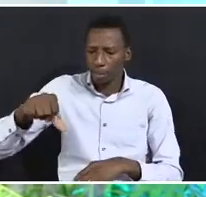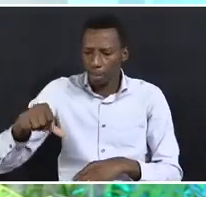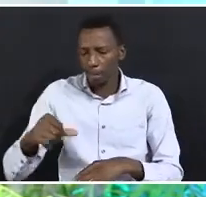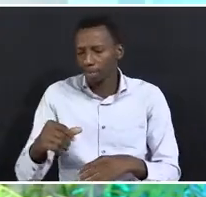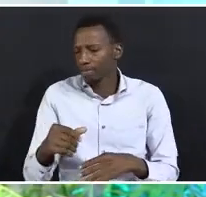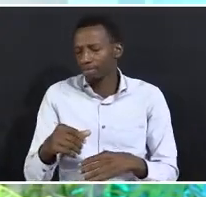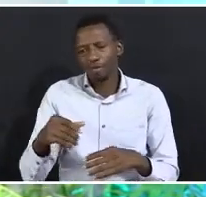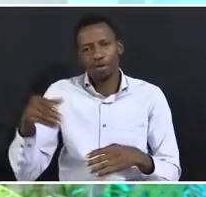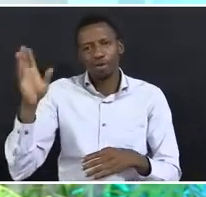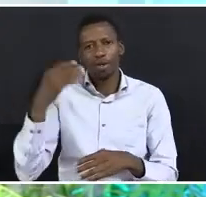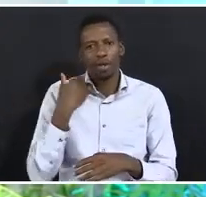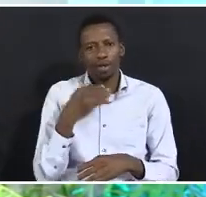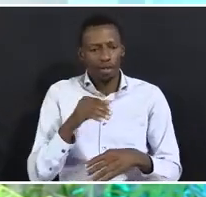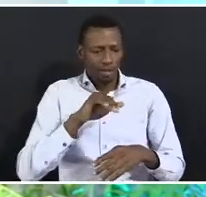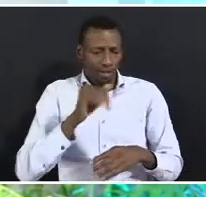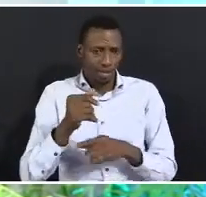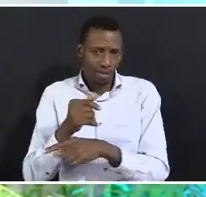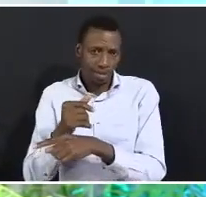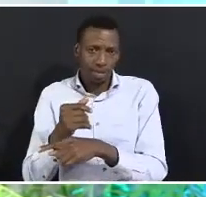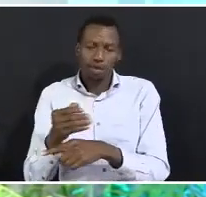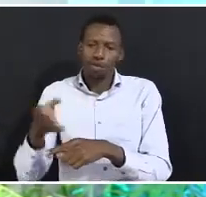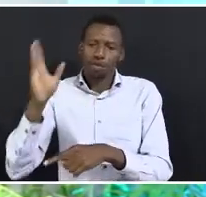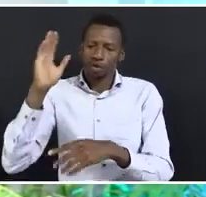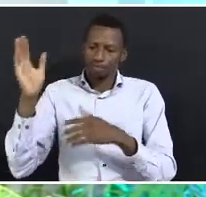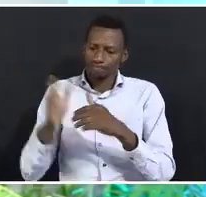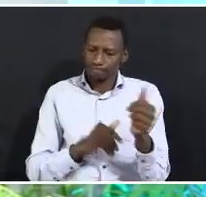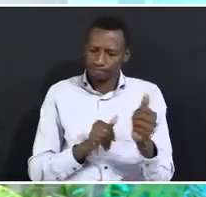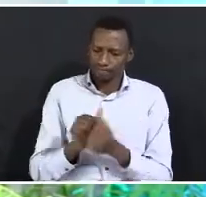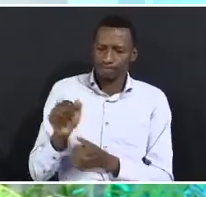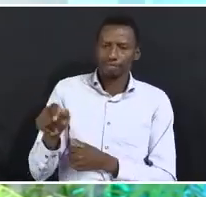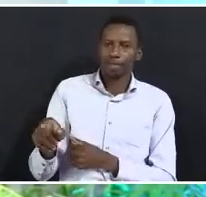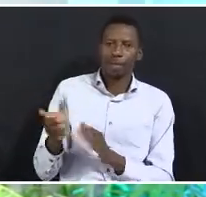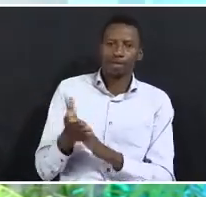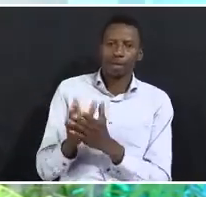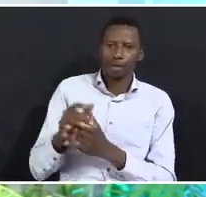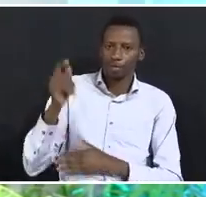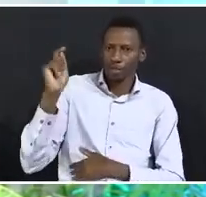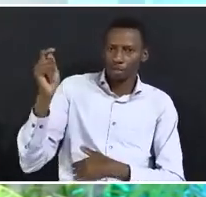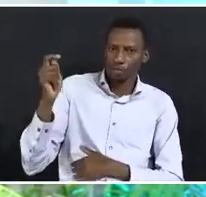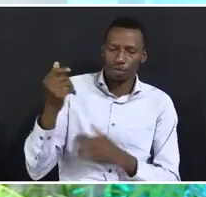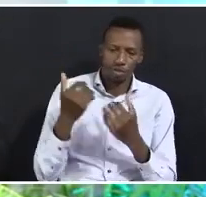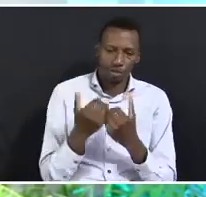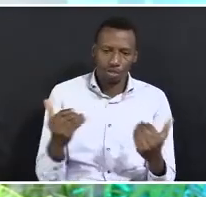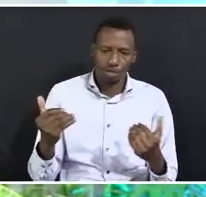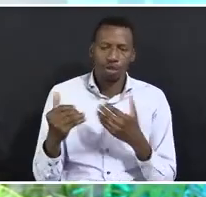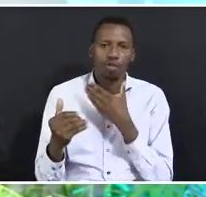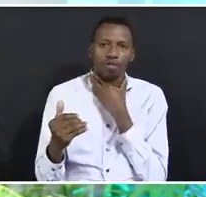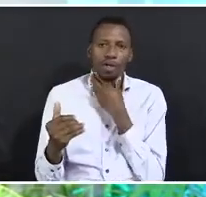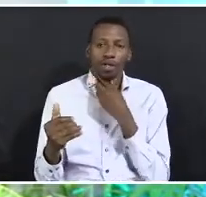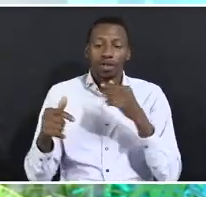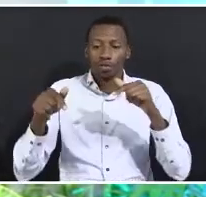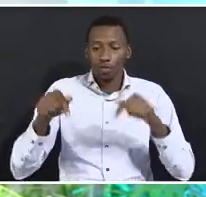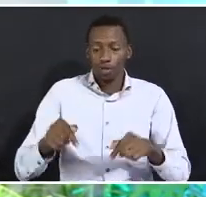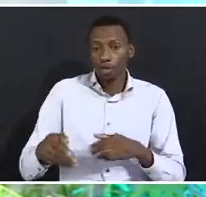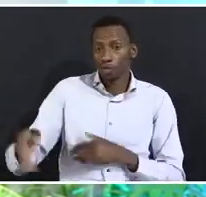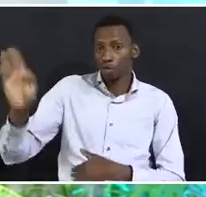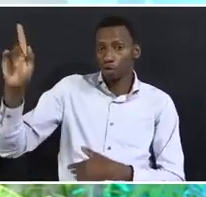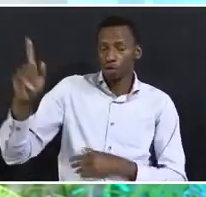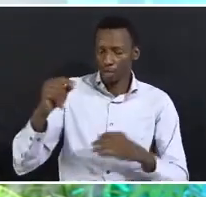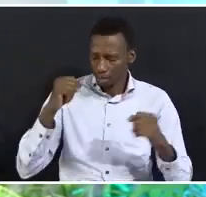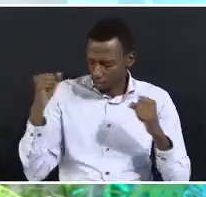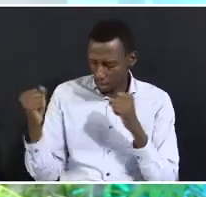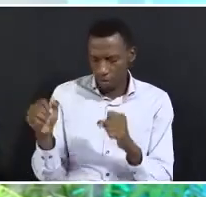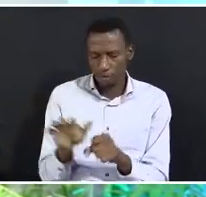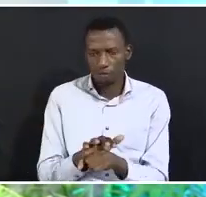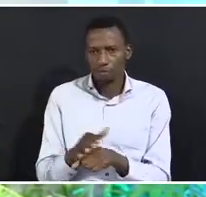idolatry and immorality, God had to destroy it to be a testimony to the children of men, even today, that God is powerful.